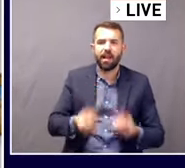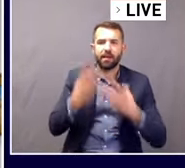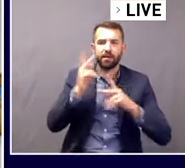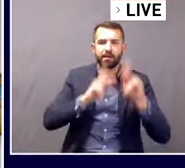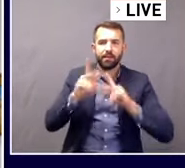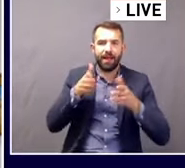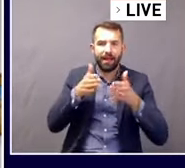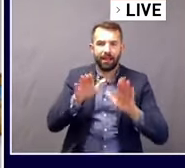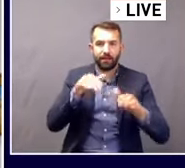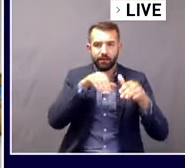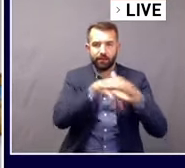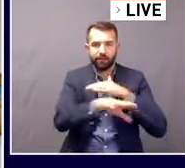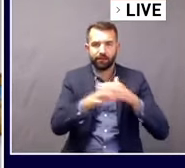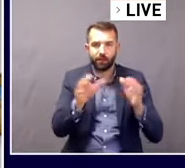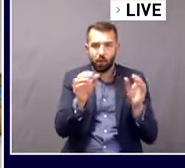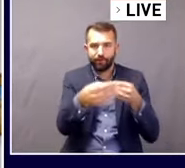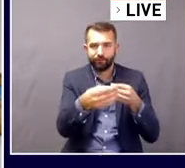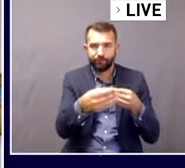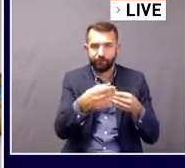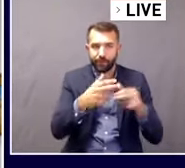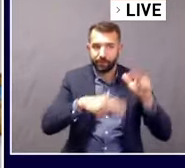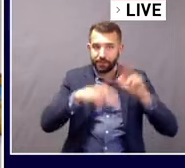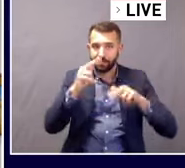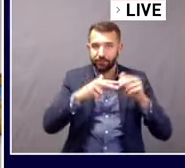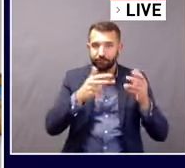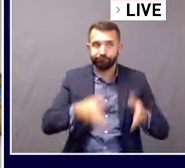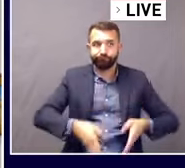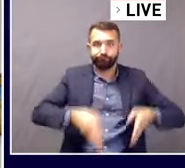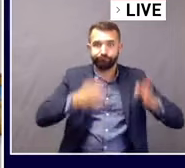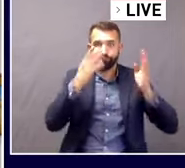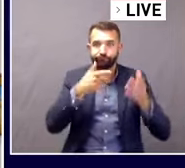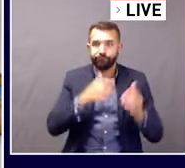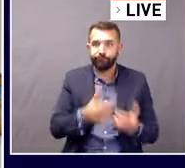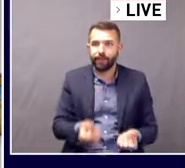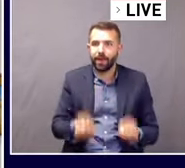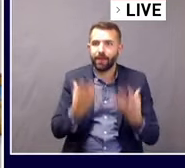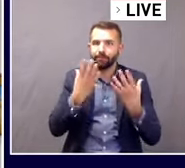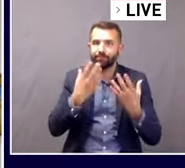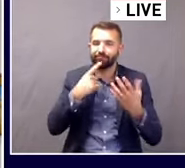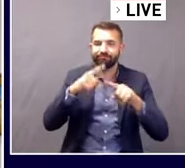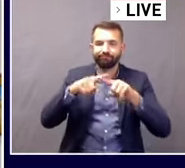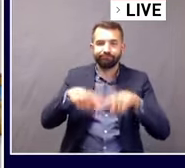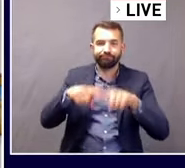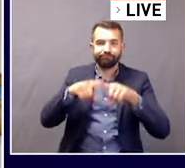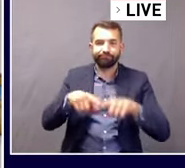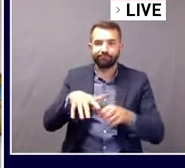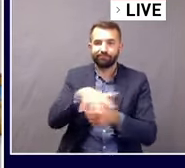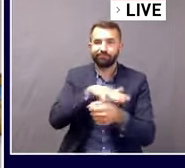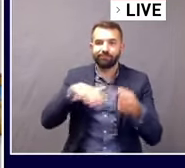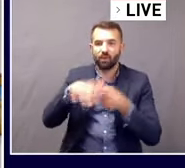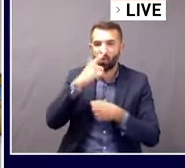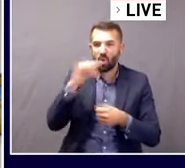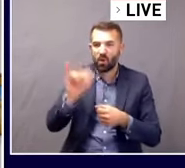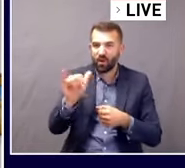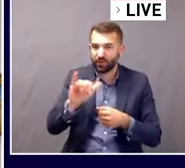vary greatly on the composition of the office space itself. A large open